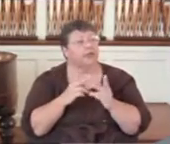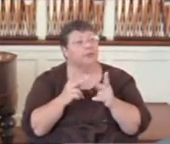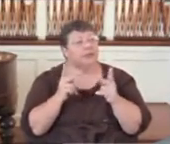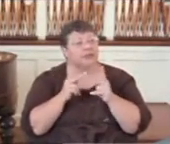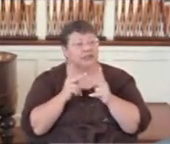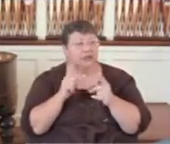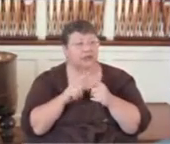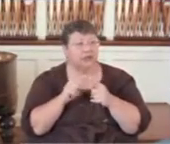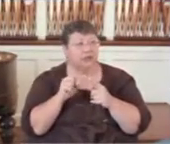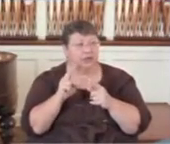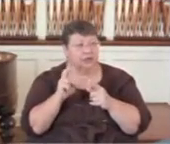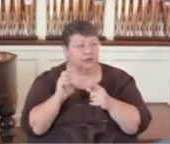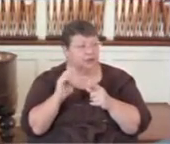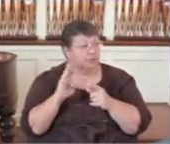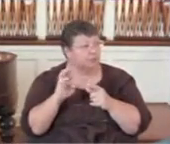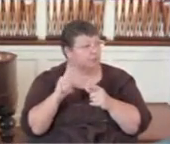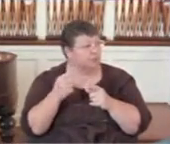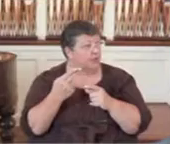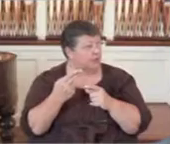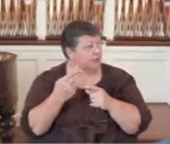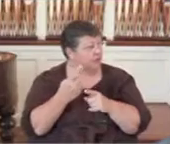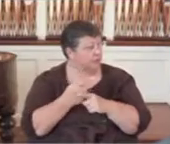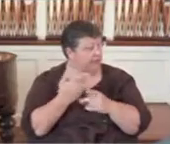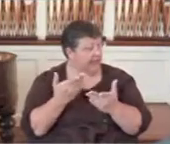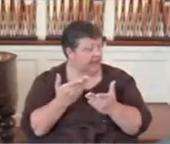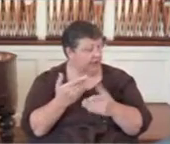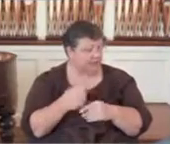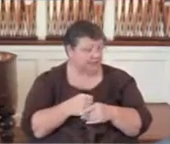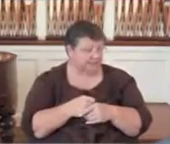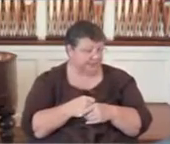to Sue Bartz, who is right here.